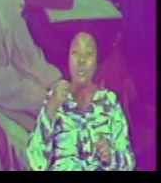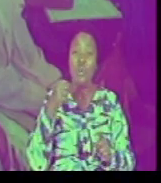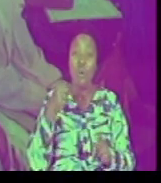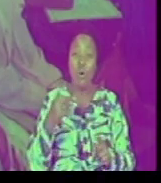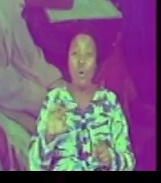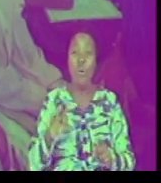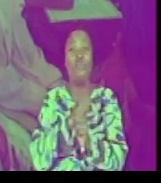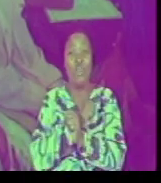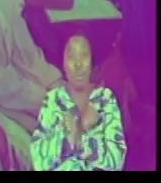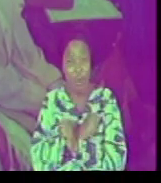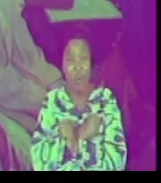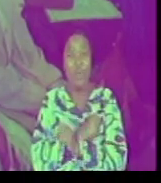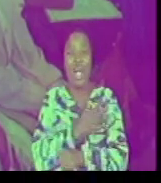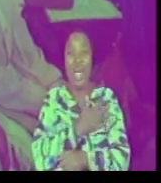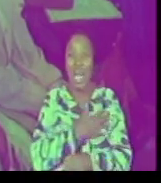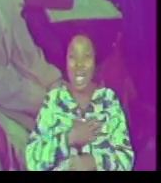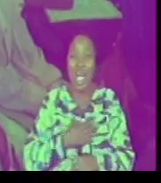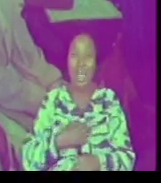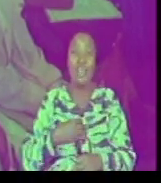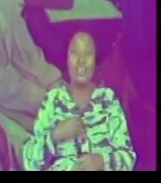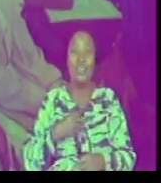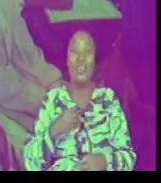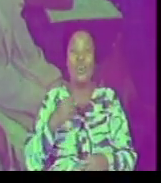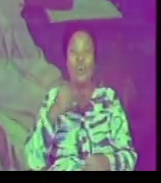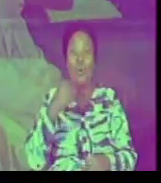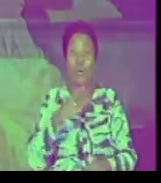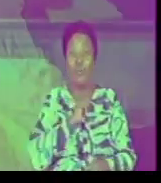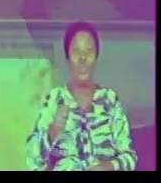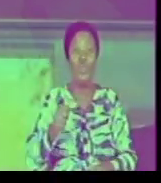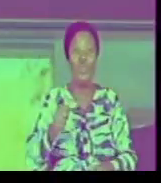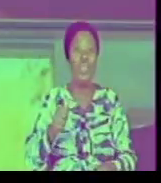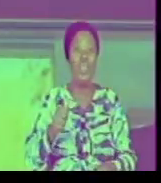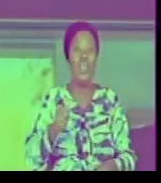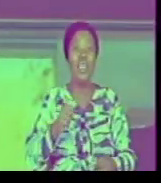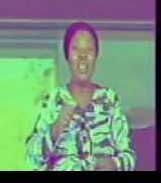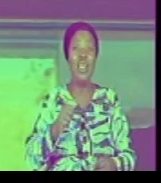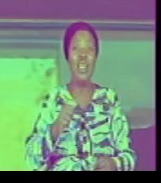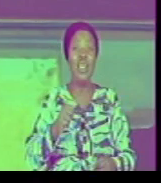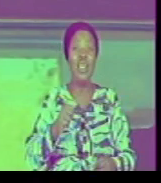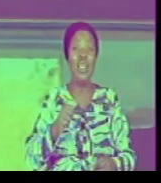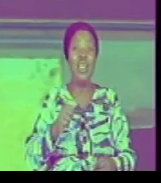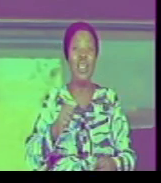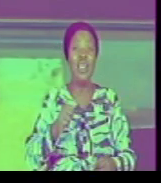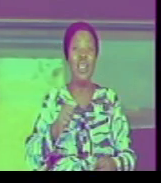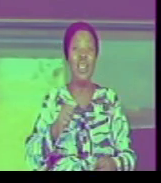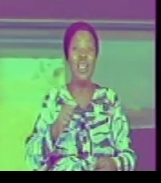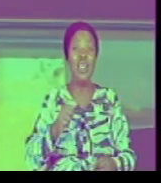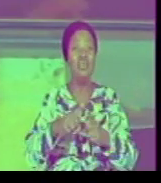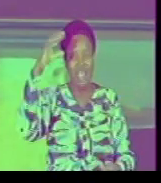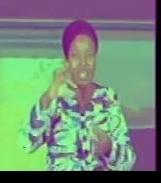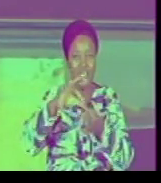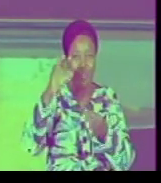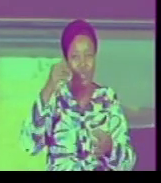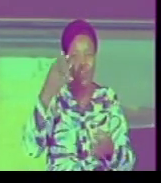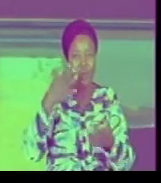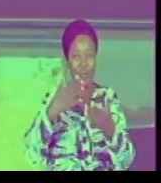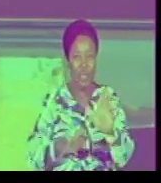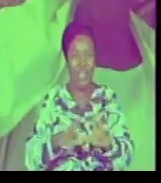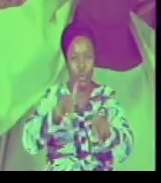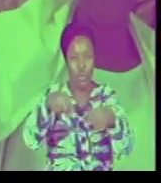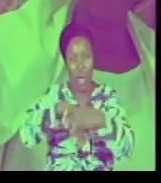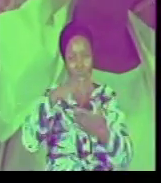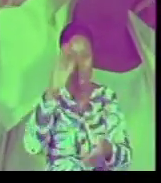and of a sound mind. Spirit of suicide, go out in